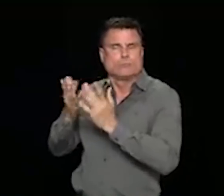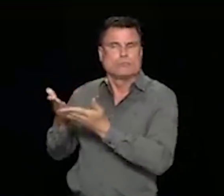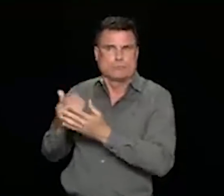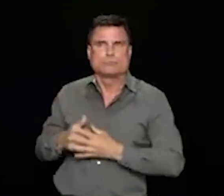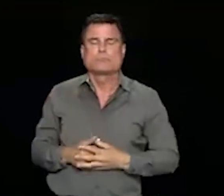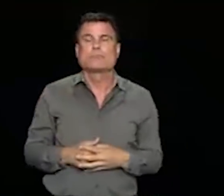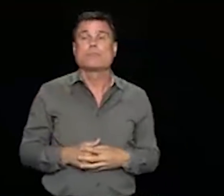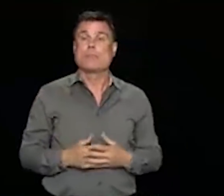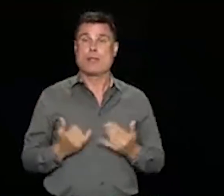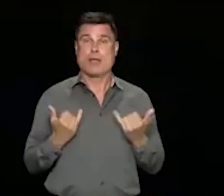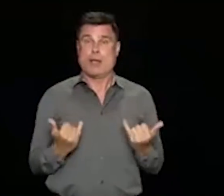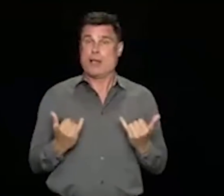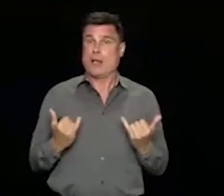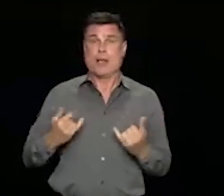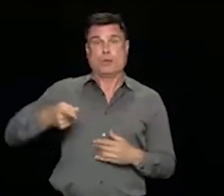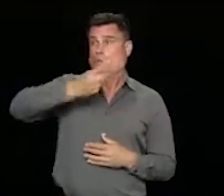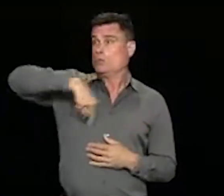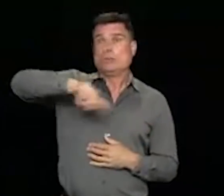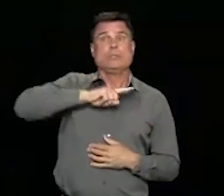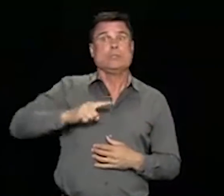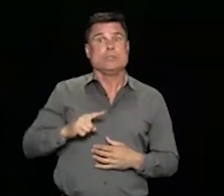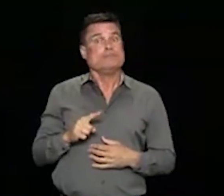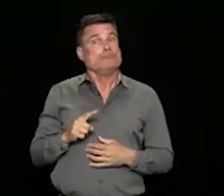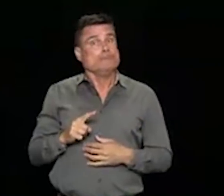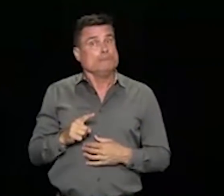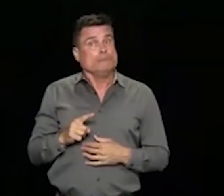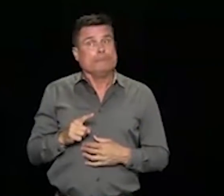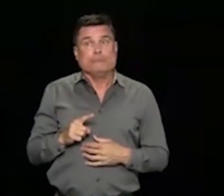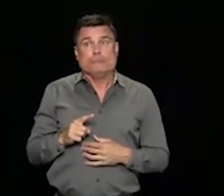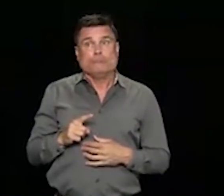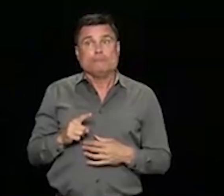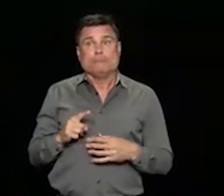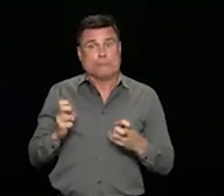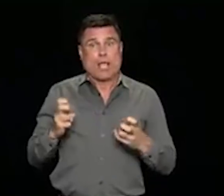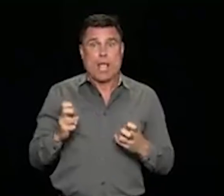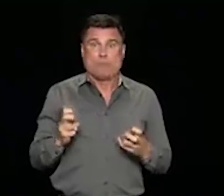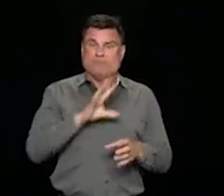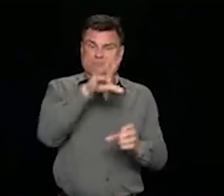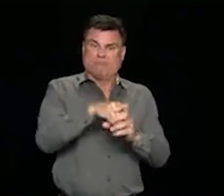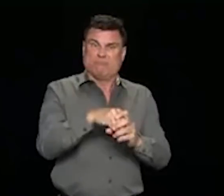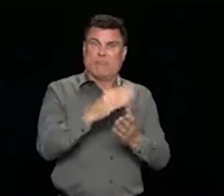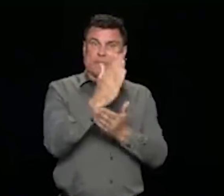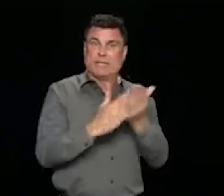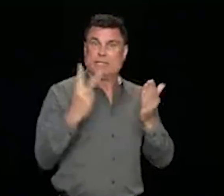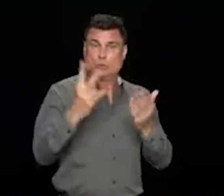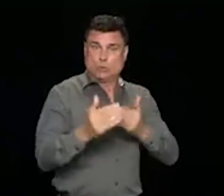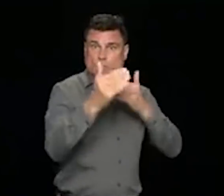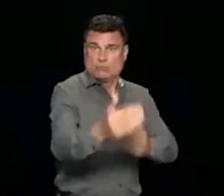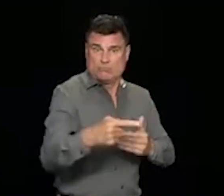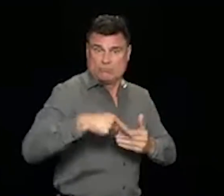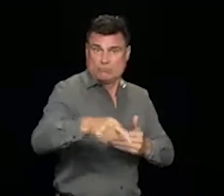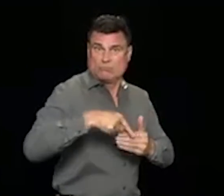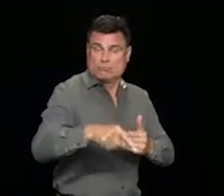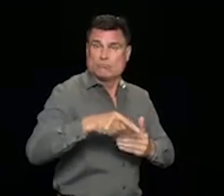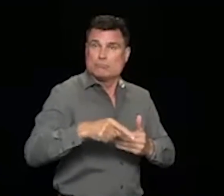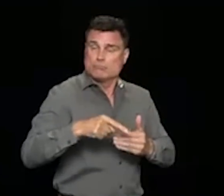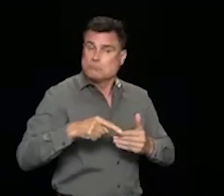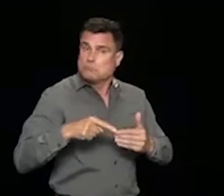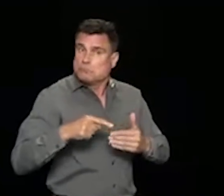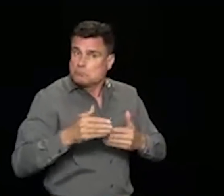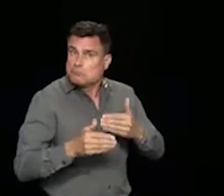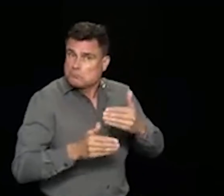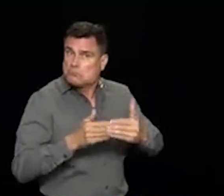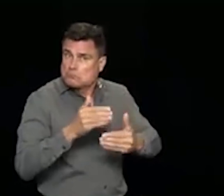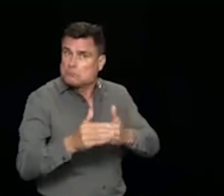forward to, and slowly and thoughtfully we are increasing our activities. And I understand that